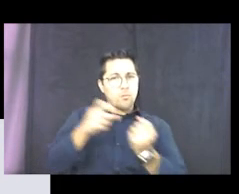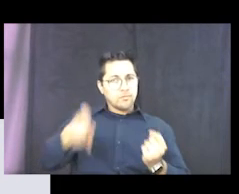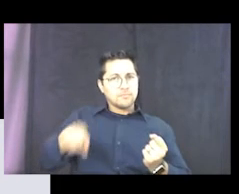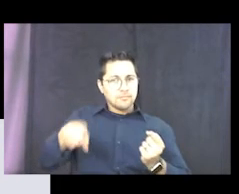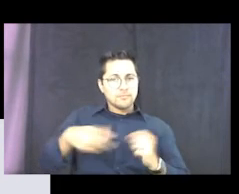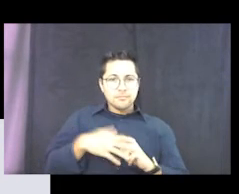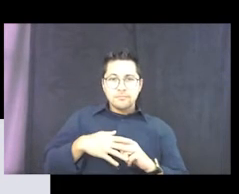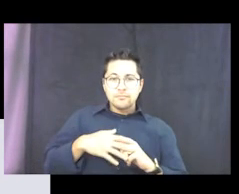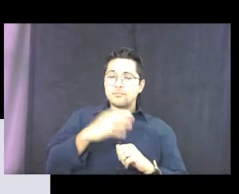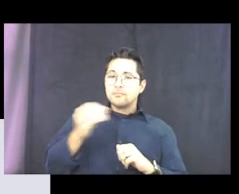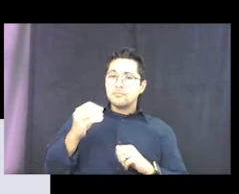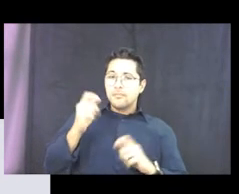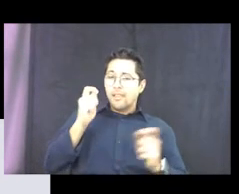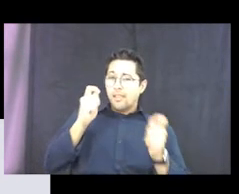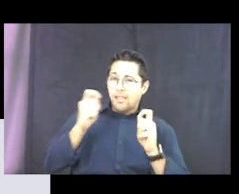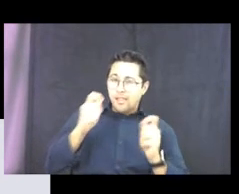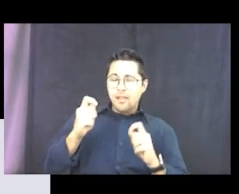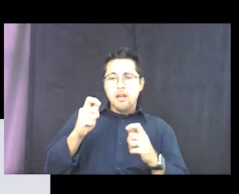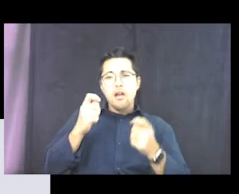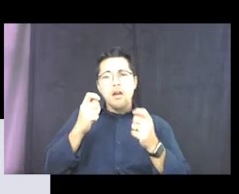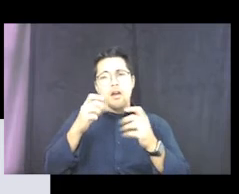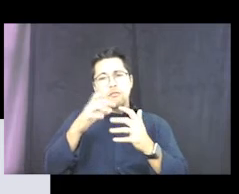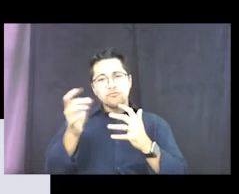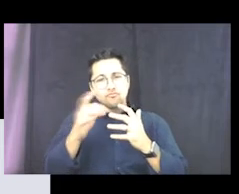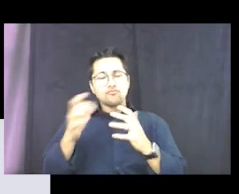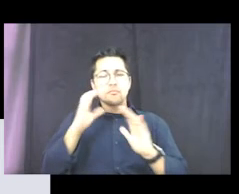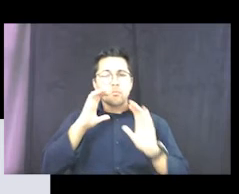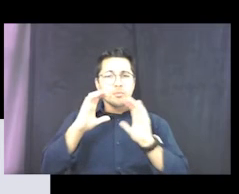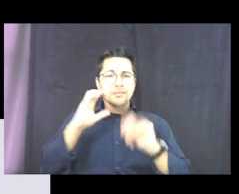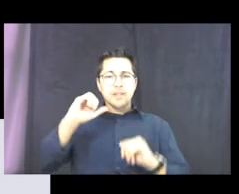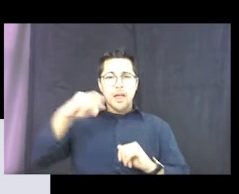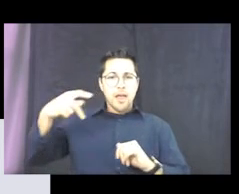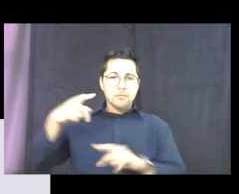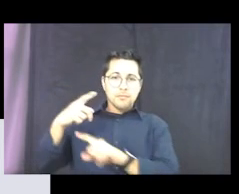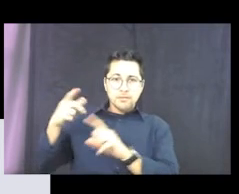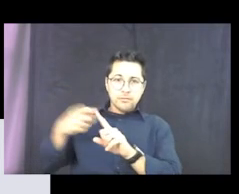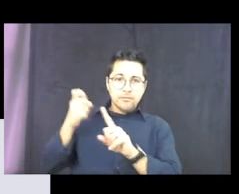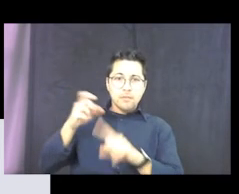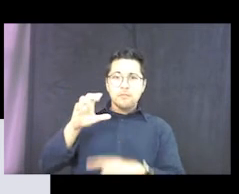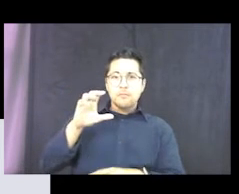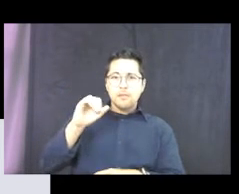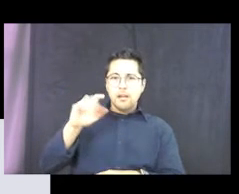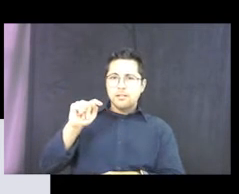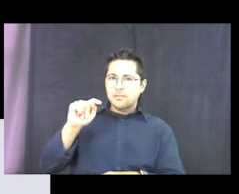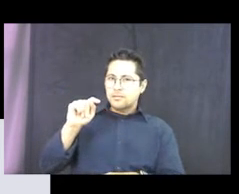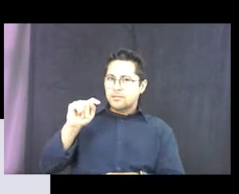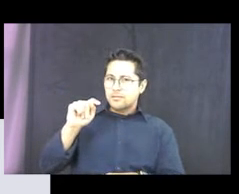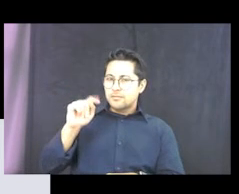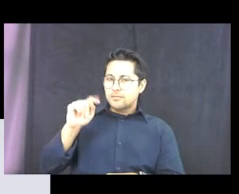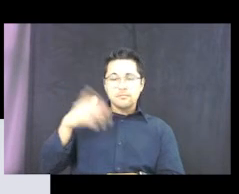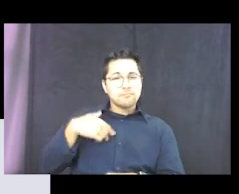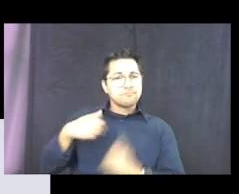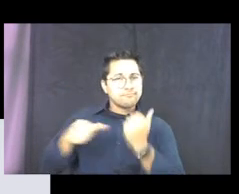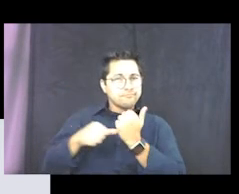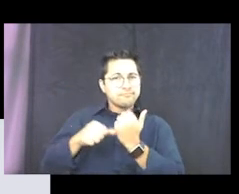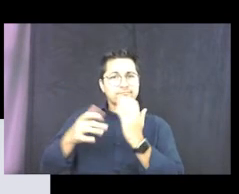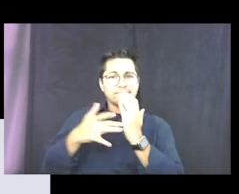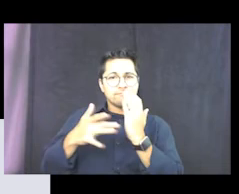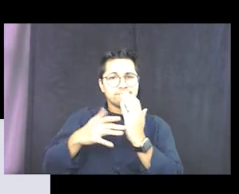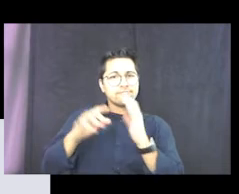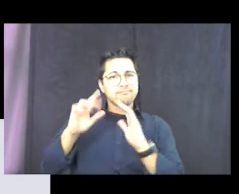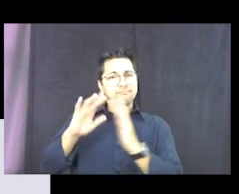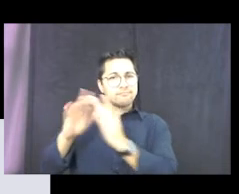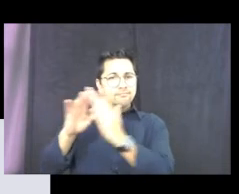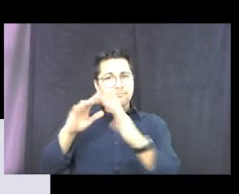and augmentative alternative communication apps. This wheel comes from Call Scotland. They're the assistive technology network group